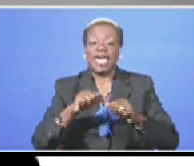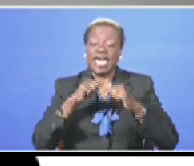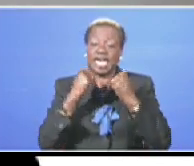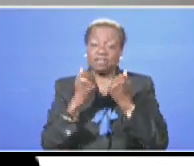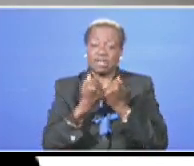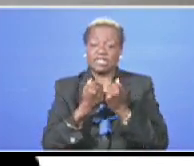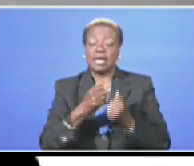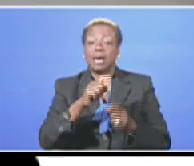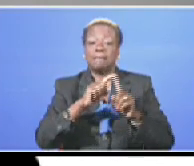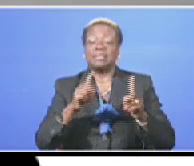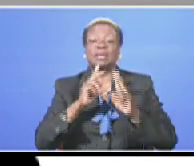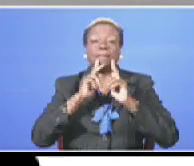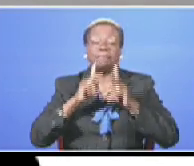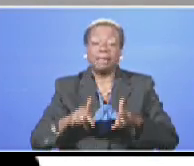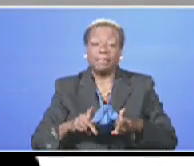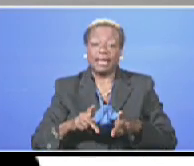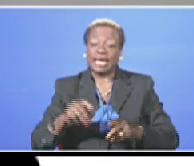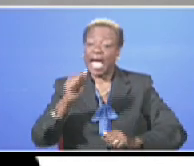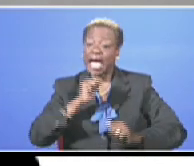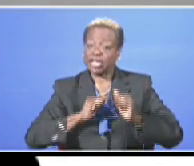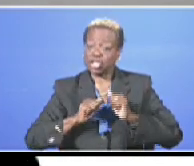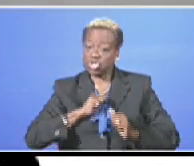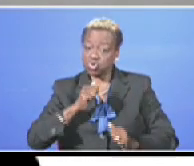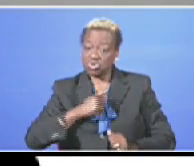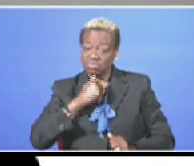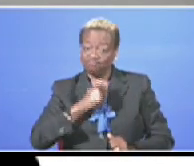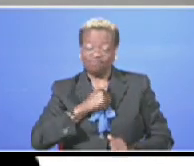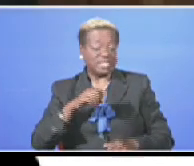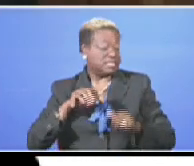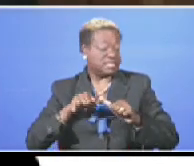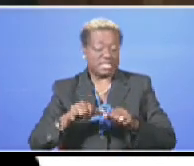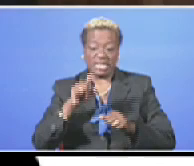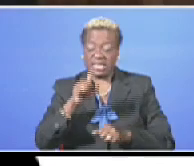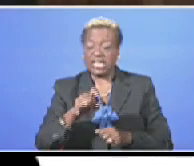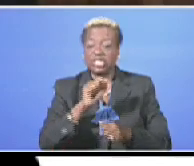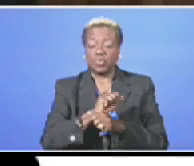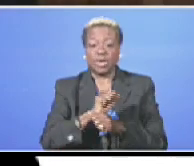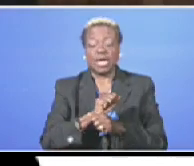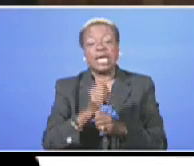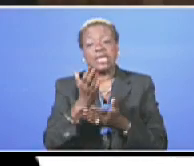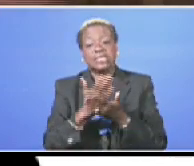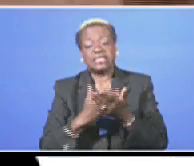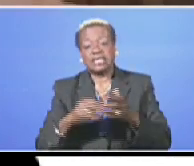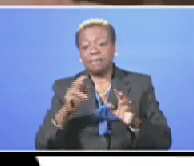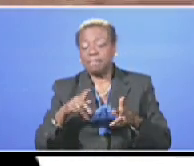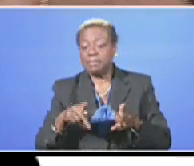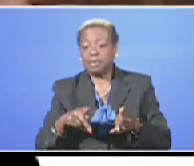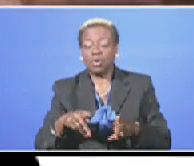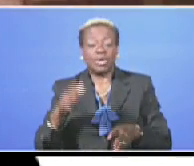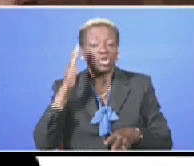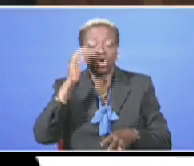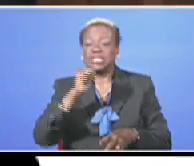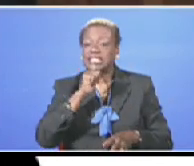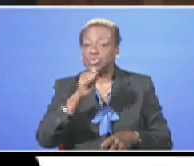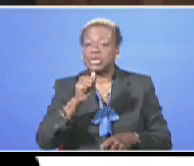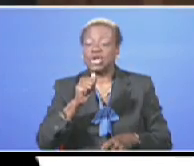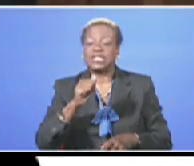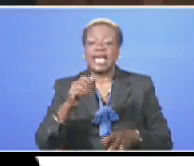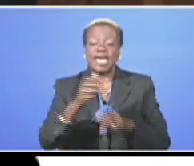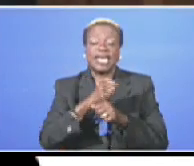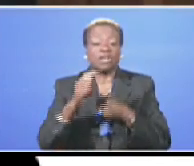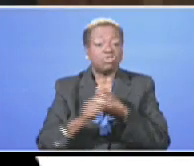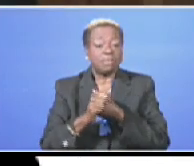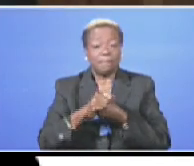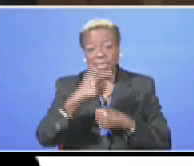with HIV and AIDS still needs work. She says some patients will not get treatment because they do not want to be looked down on. We still